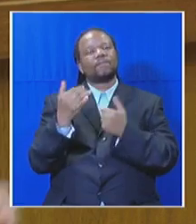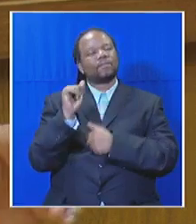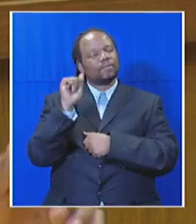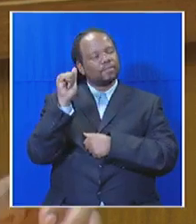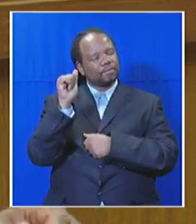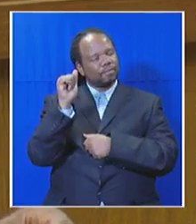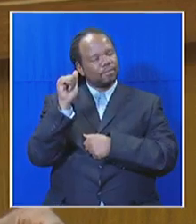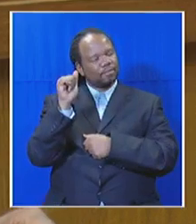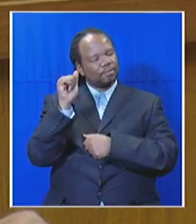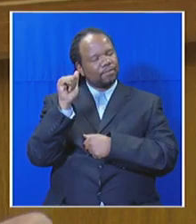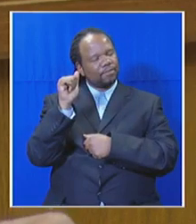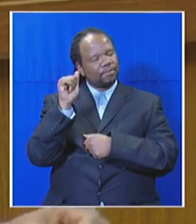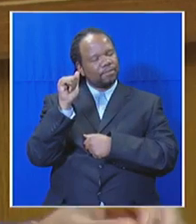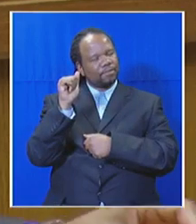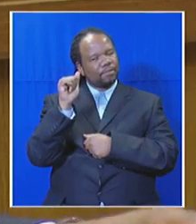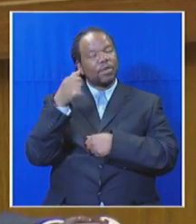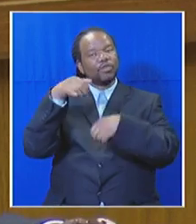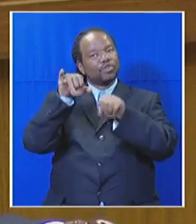of order, Chair.